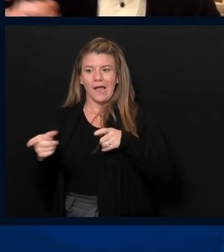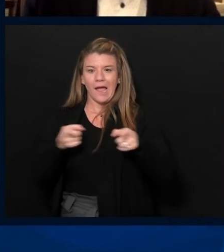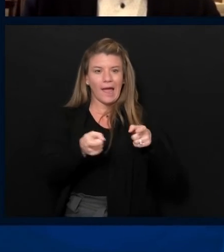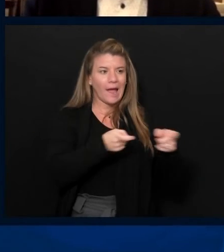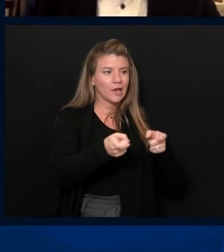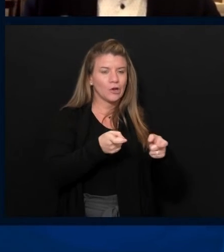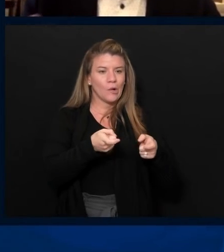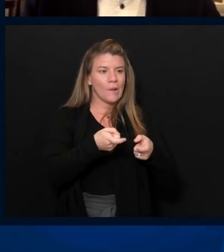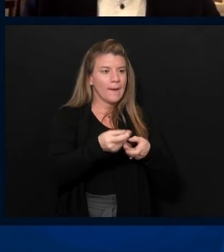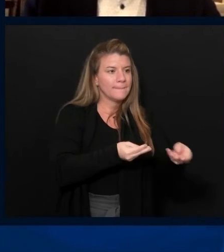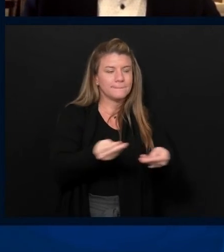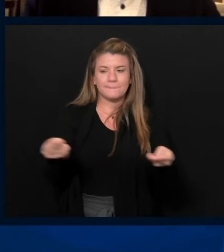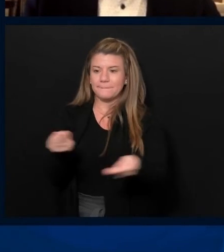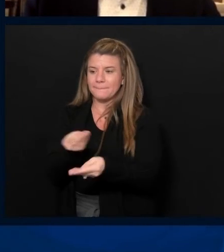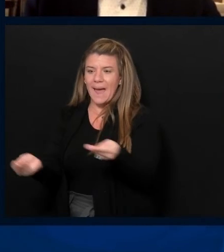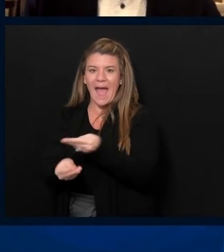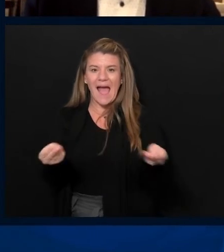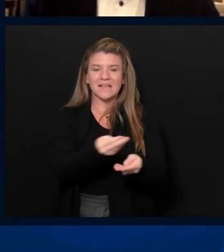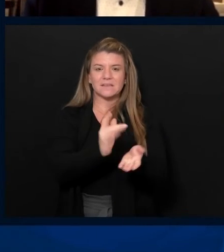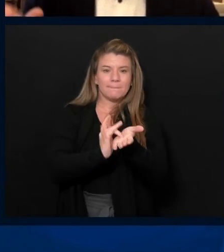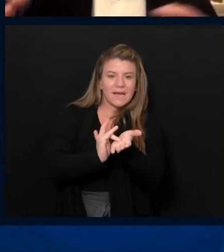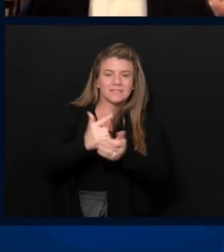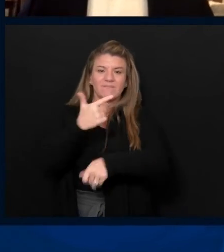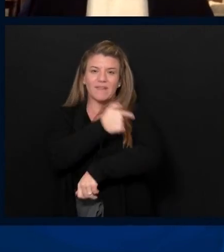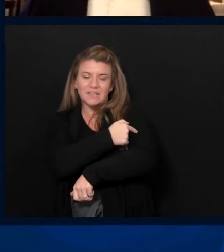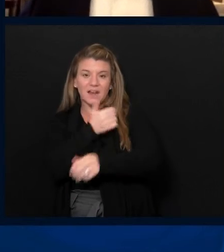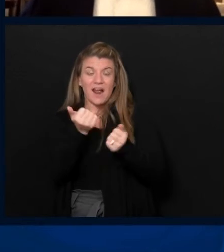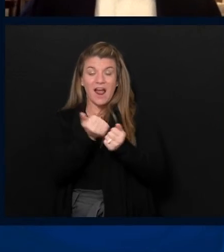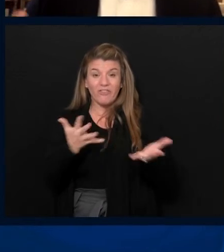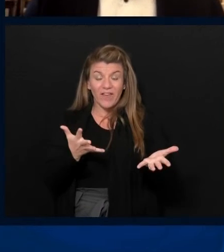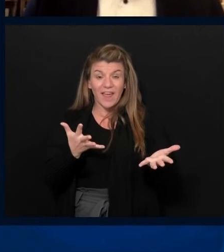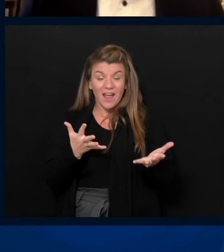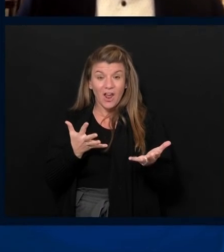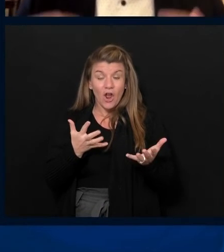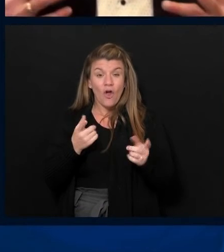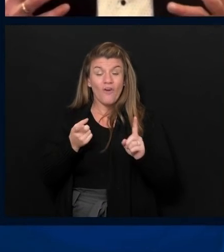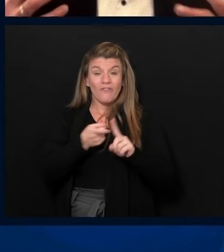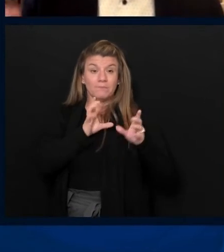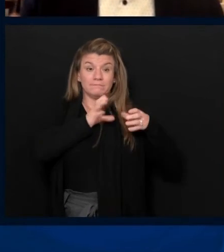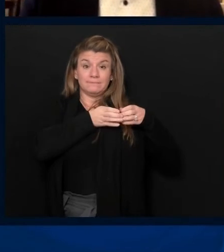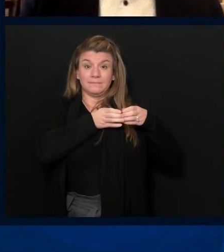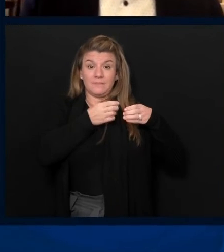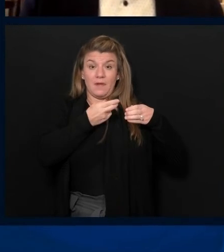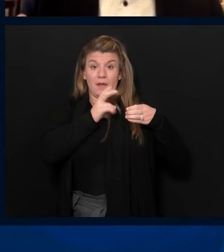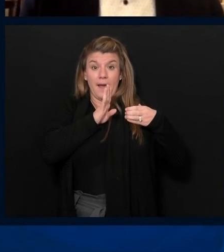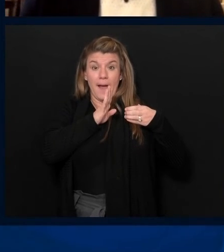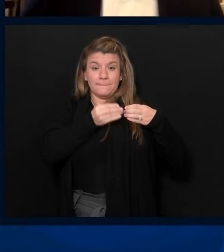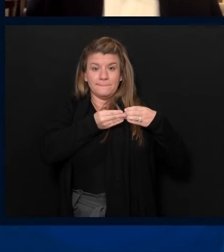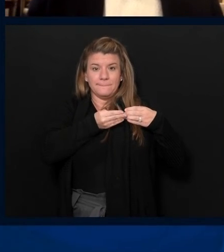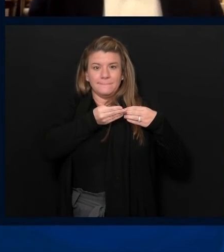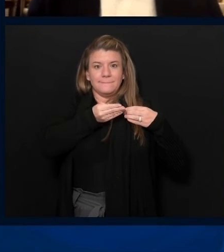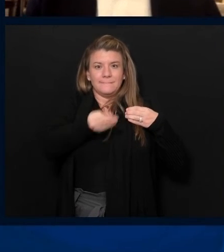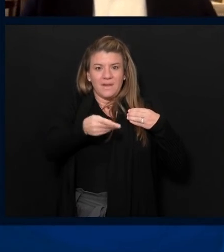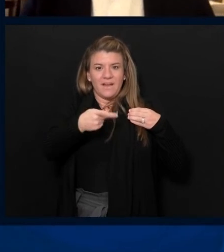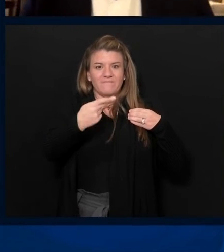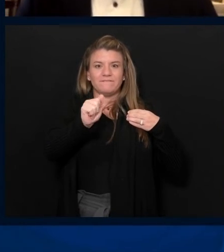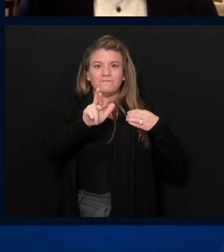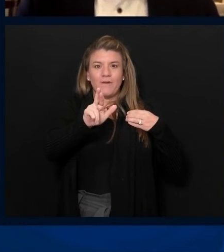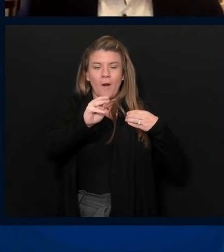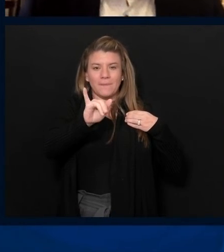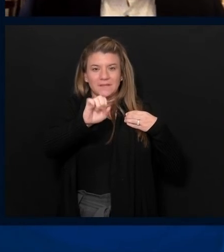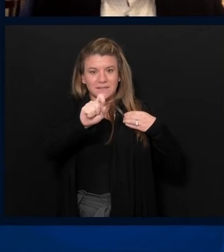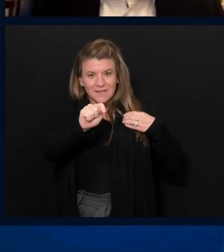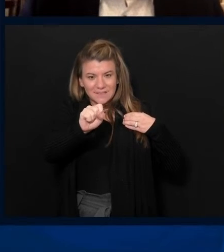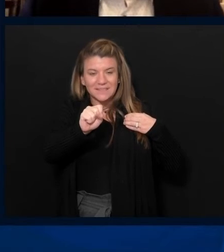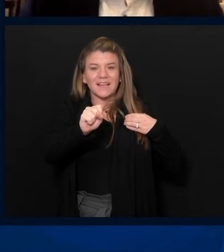off the COVID-19 vaccines in the state are from the hubs to pharmacists. And we're working with